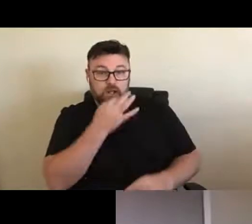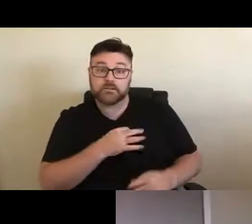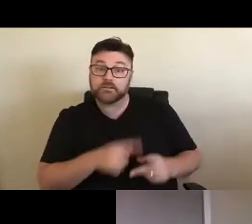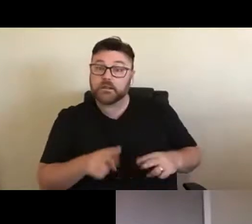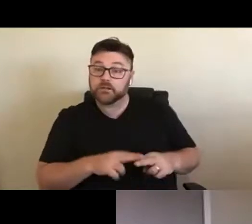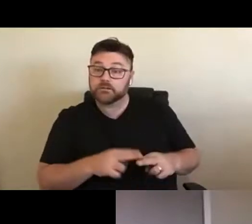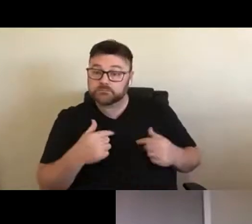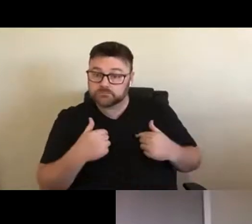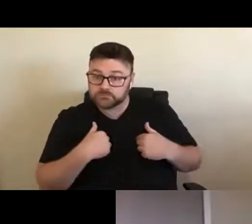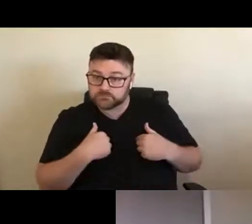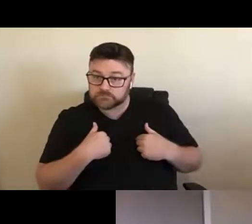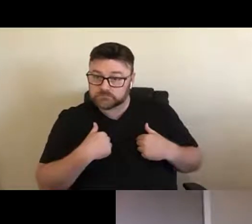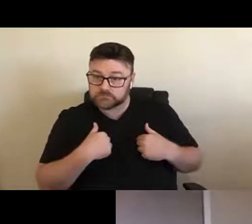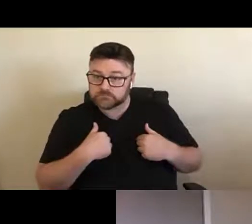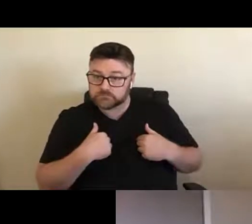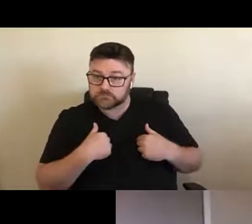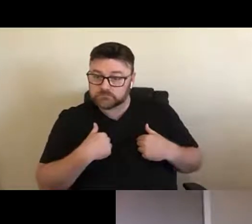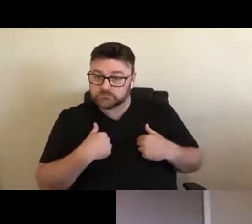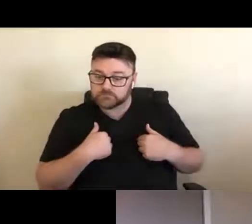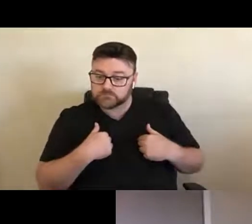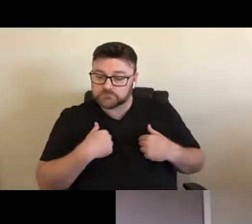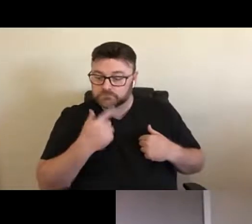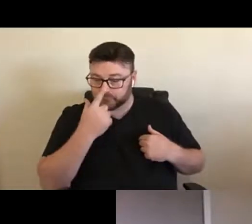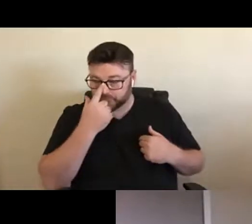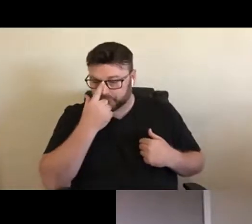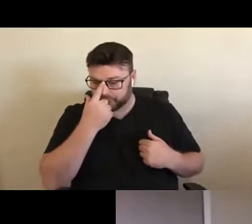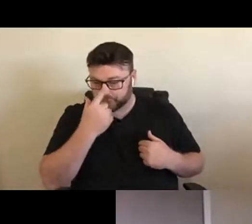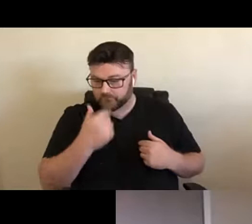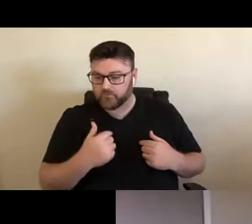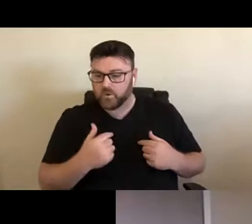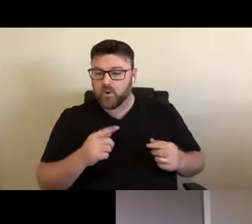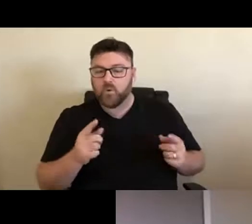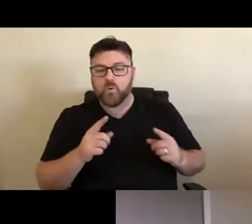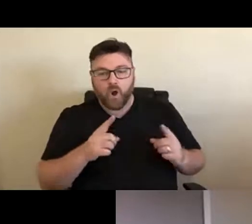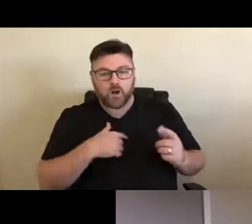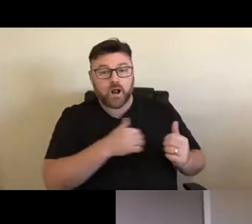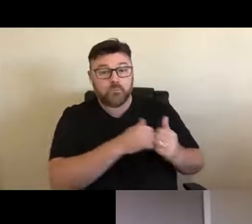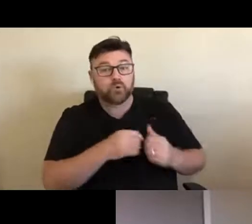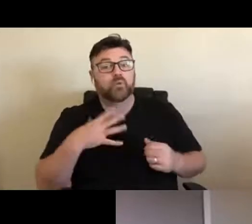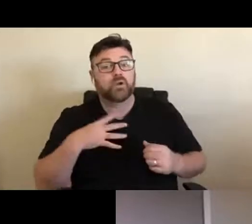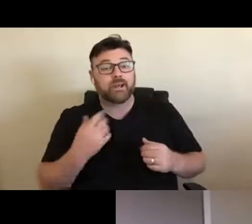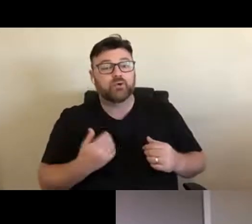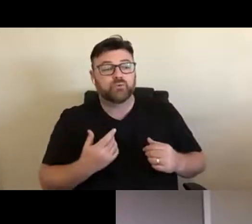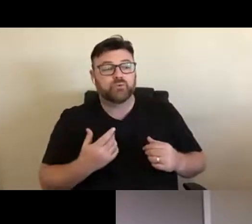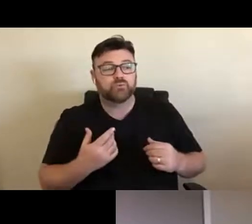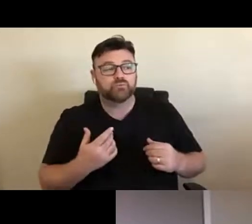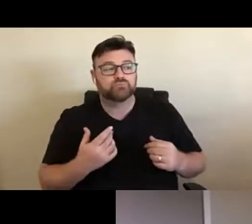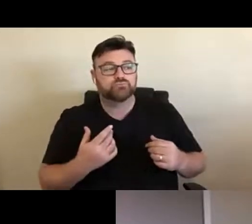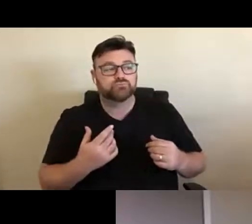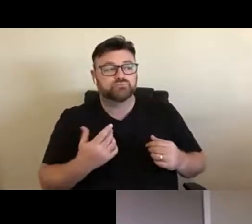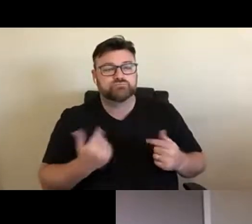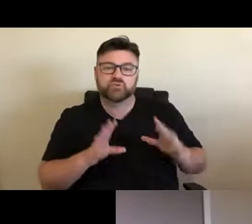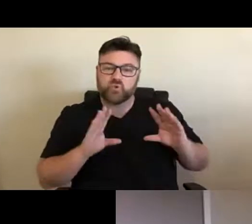many of those public facing outcomes for those collaborations would probably need to go on pause a little bit. It might look a little weird